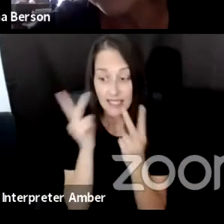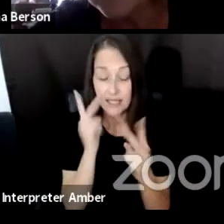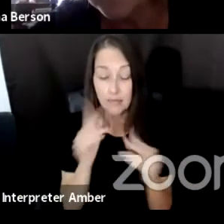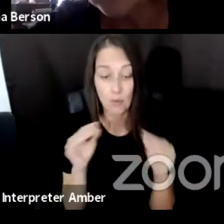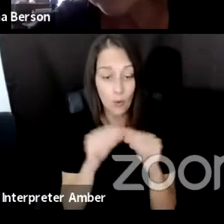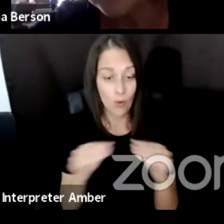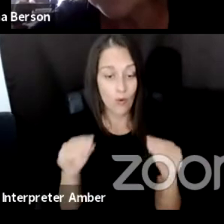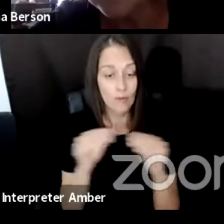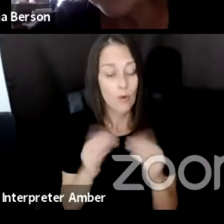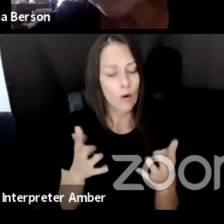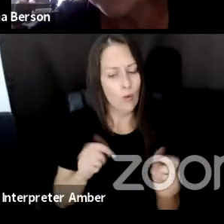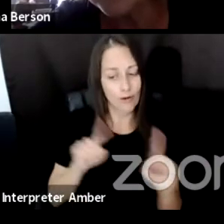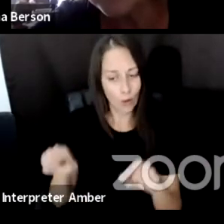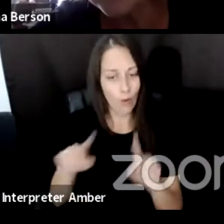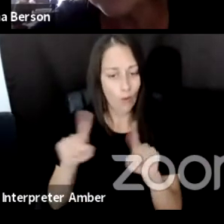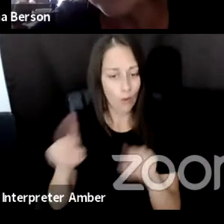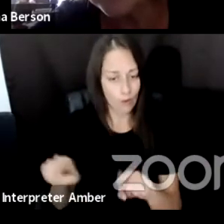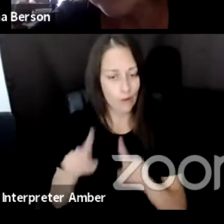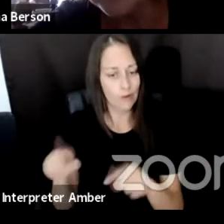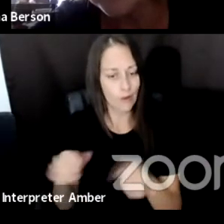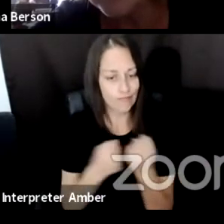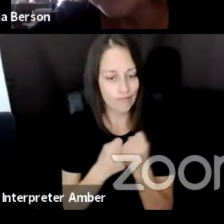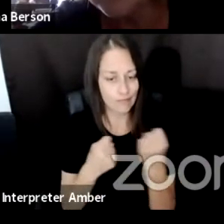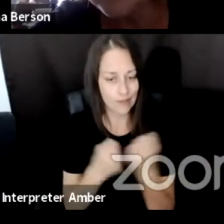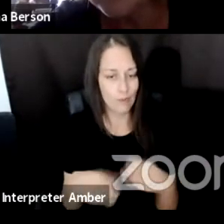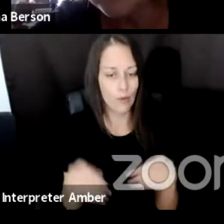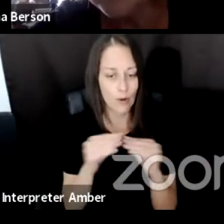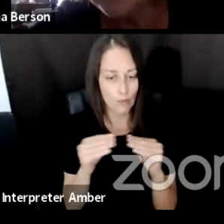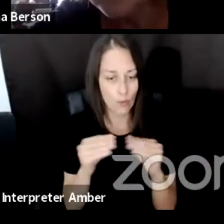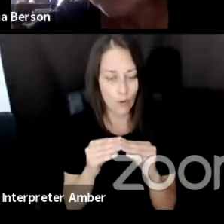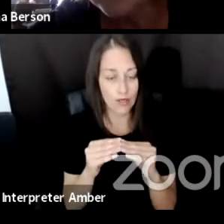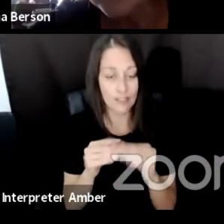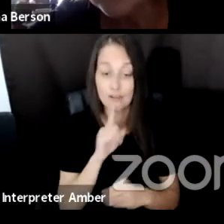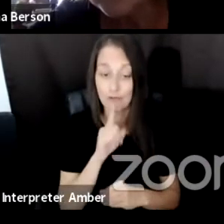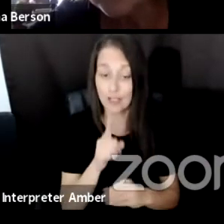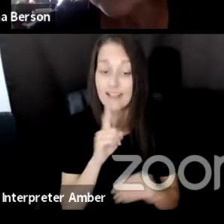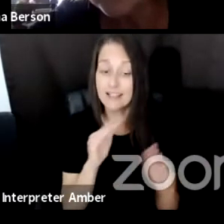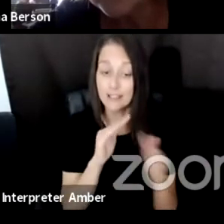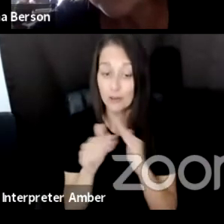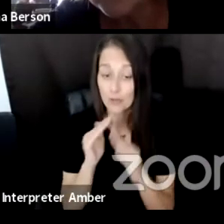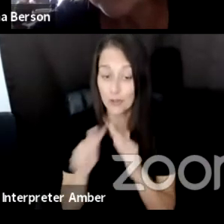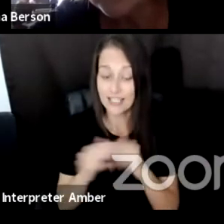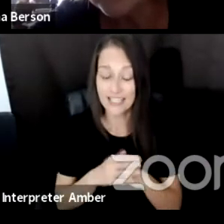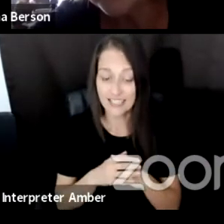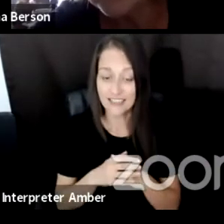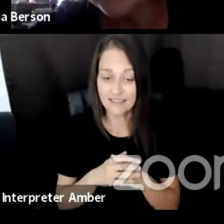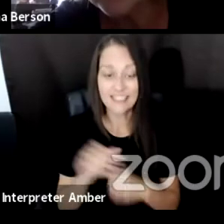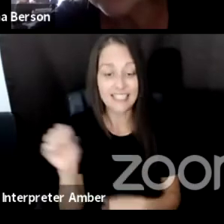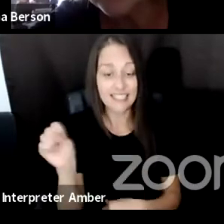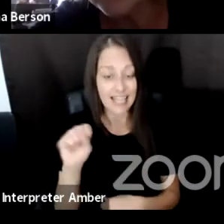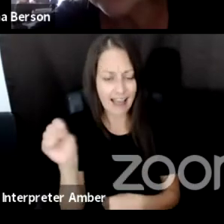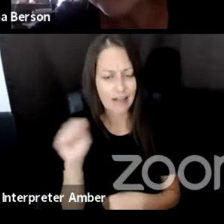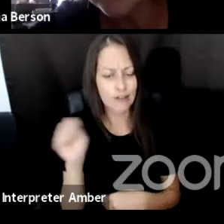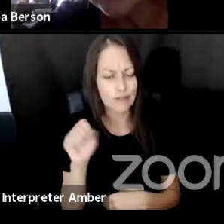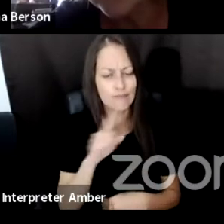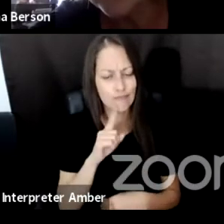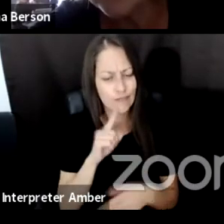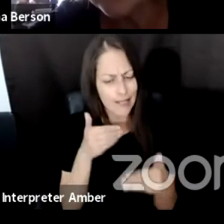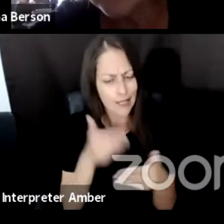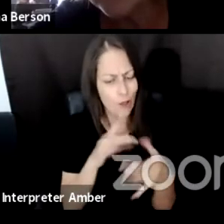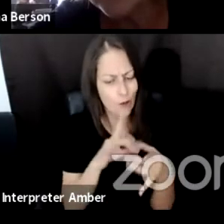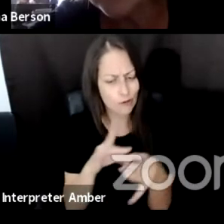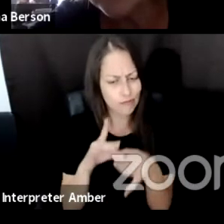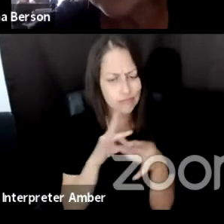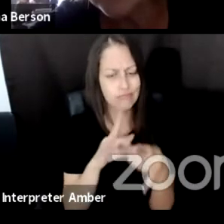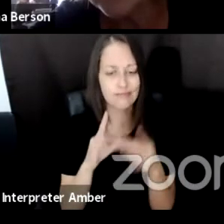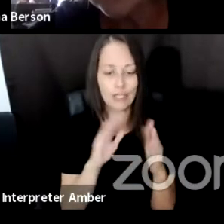people. And it is a community, and especially Seattle's community, it's really close. And once you're there, you're there, and